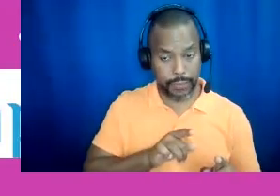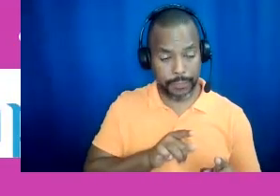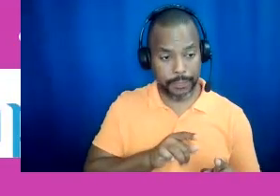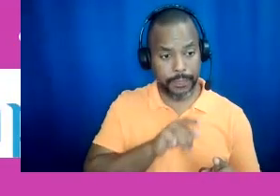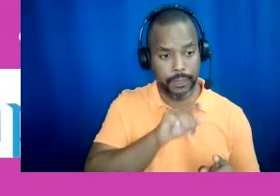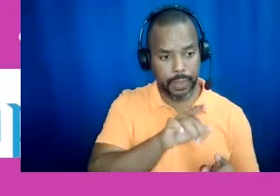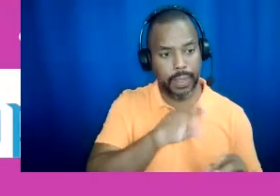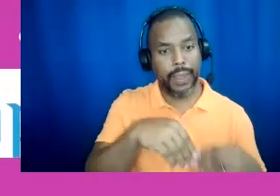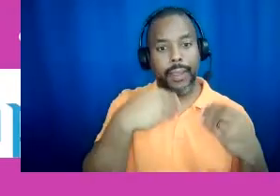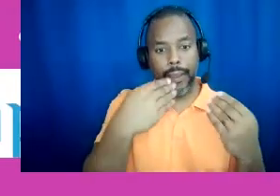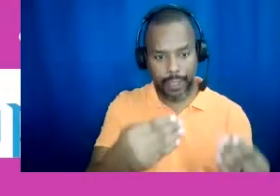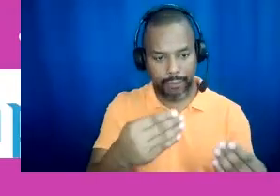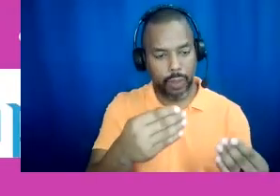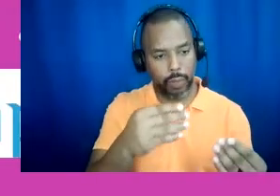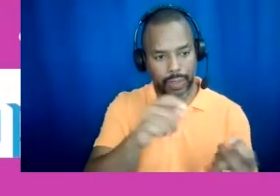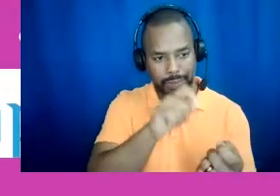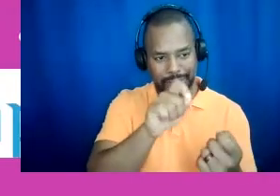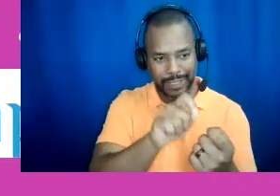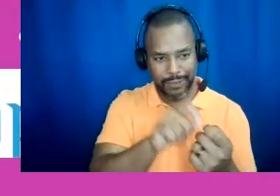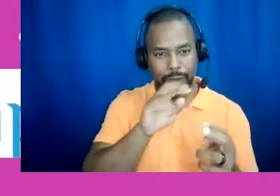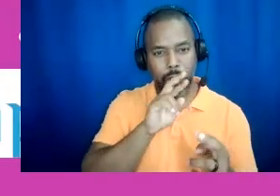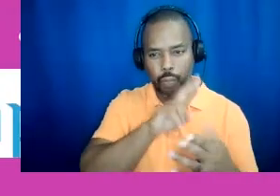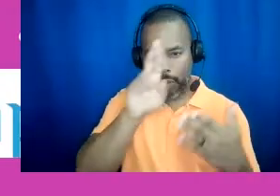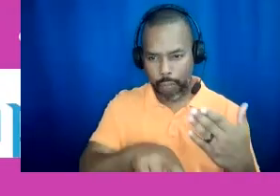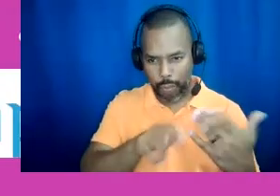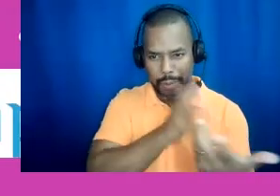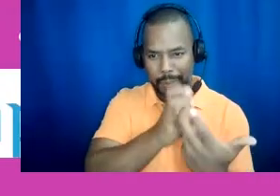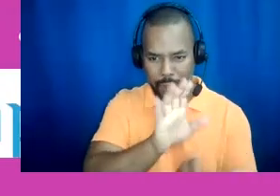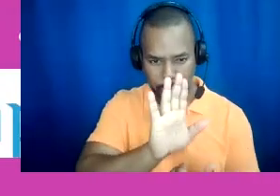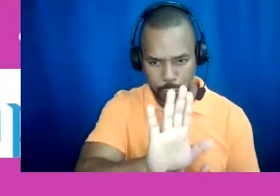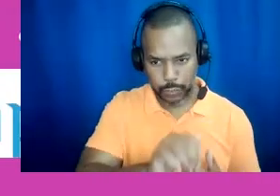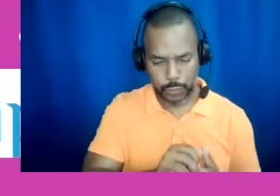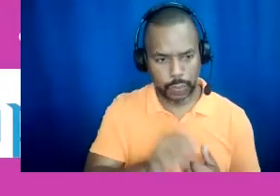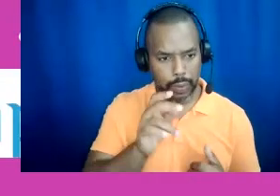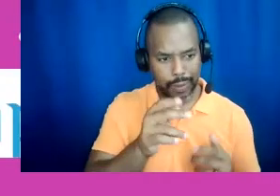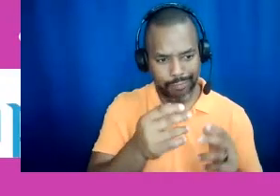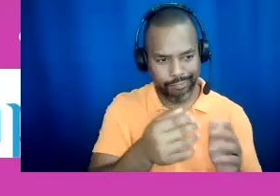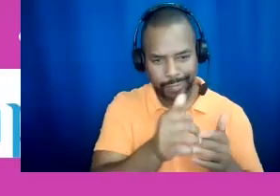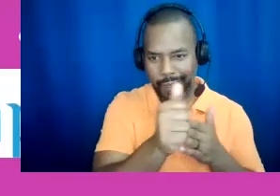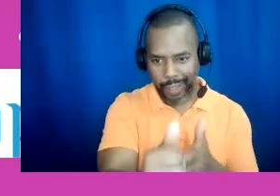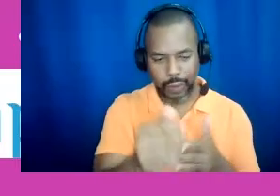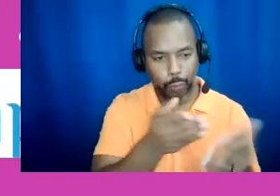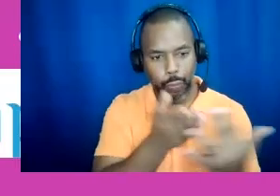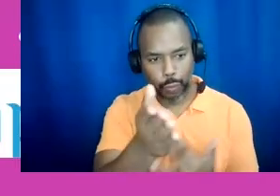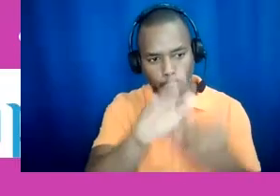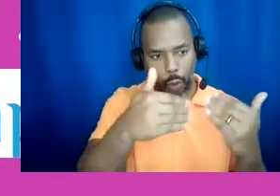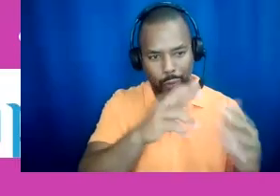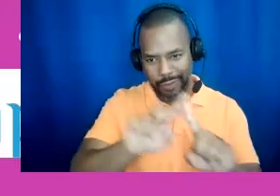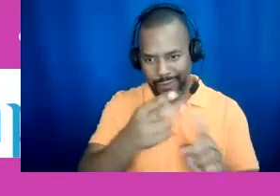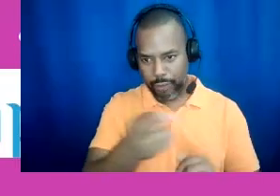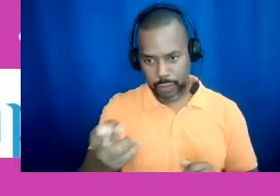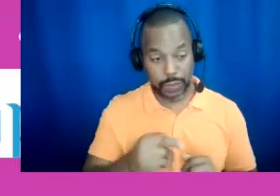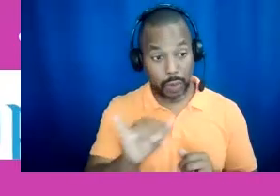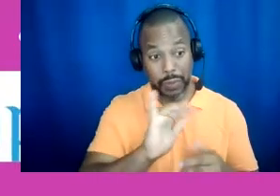give you a customized report to help guide you through the EAP resources. So they will also assist with scheduling